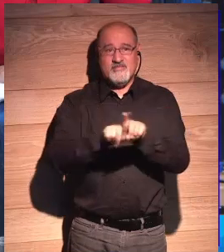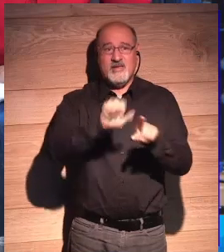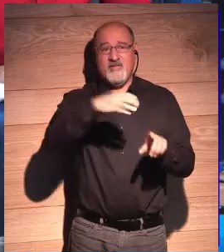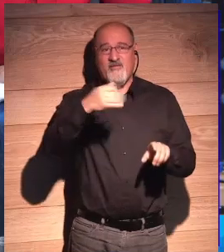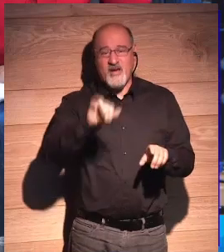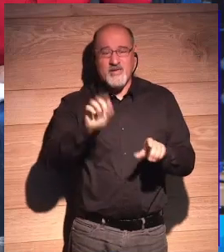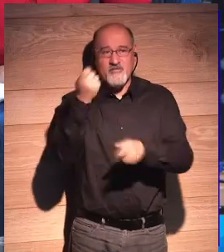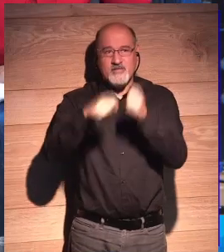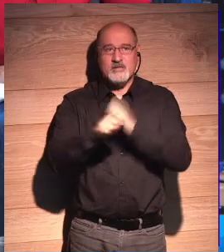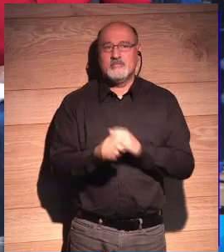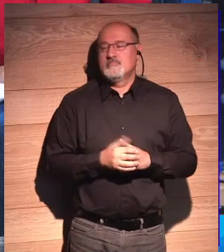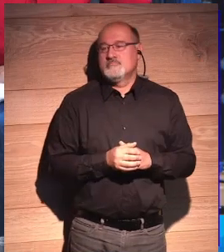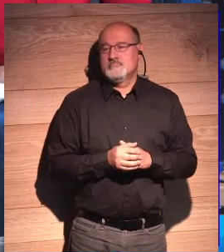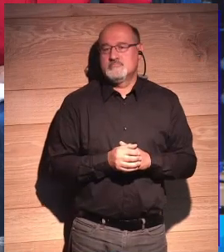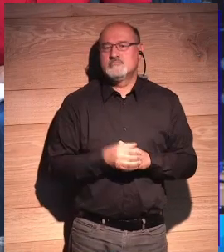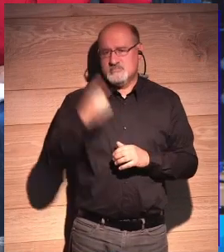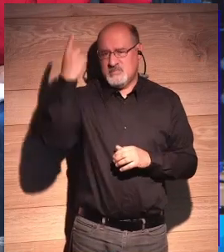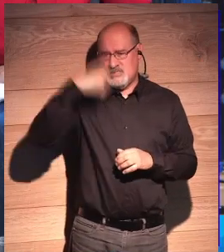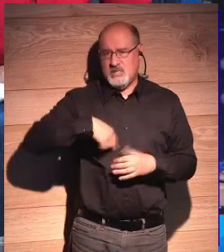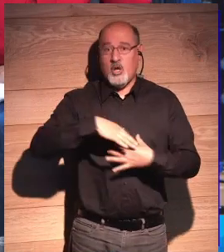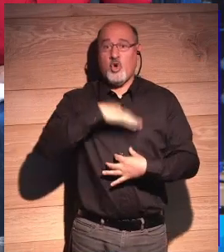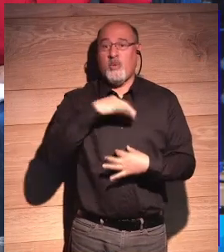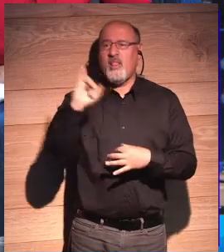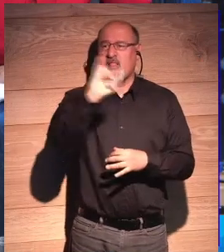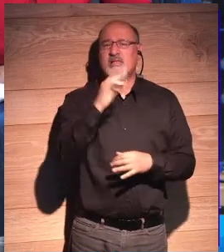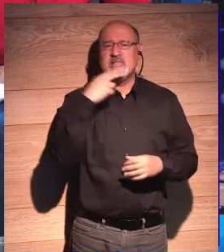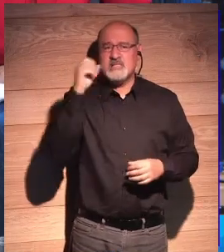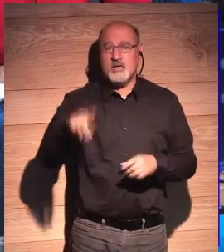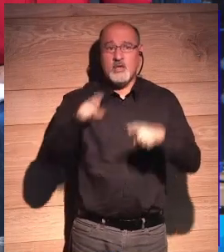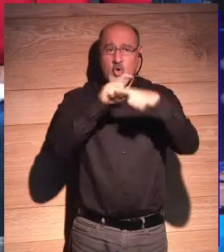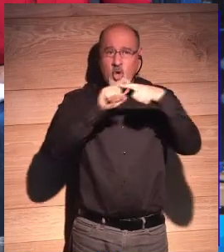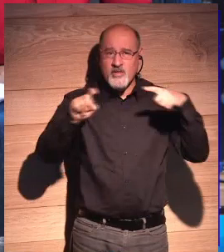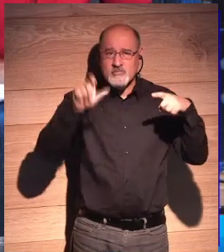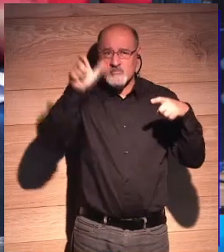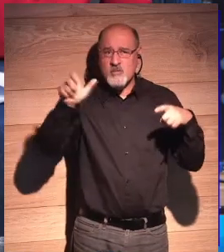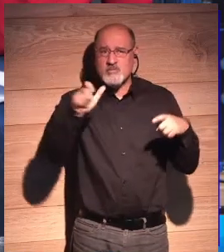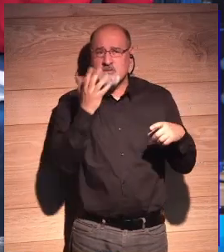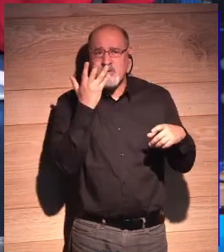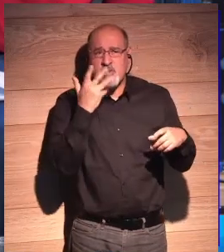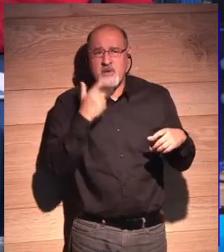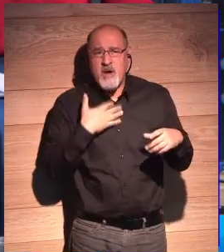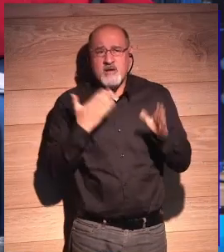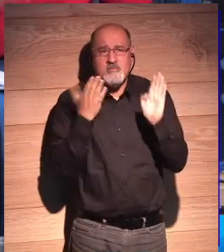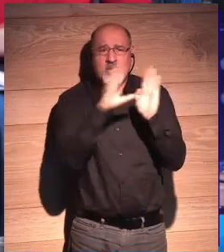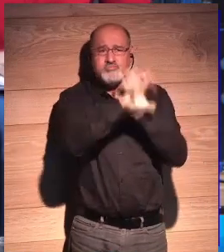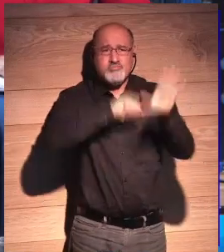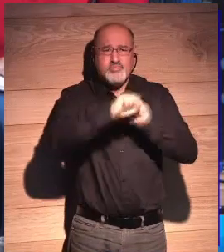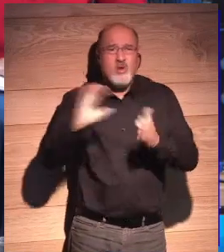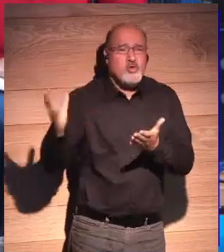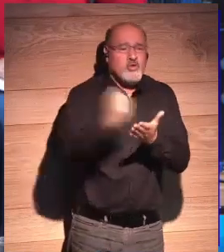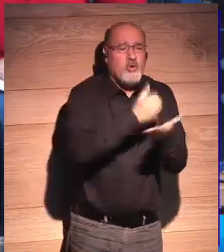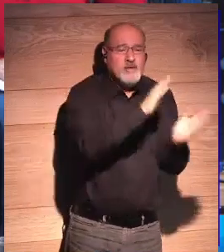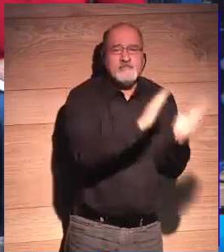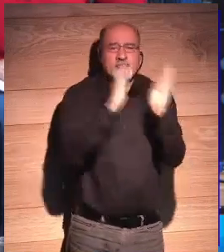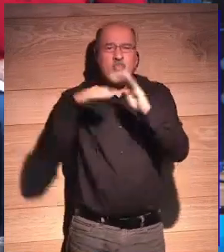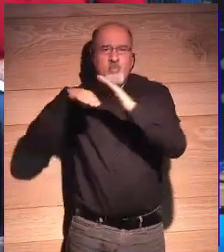I know who owns the ties. A collector has bought them. The two. A collector. Yeah. So you have located both of them. Yeah.